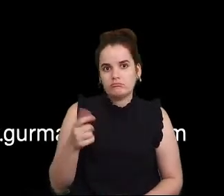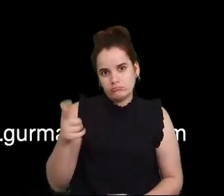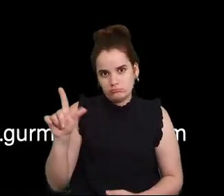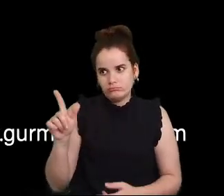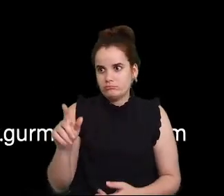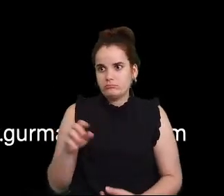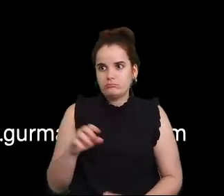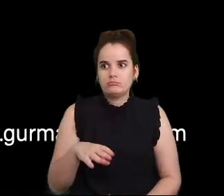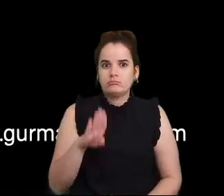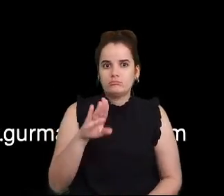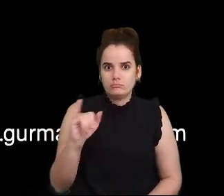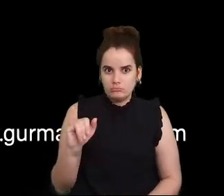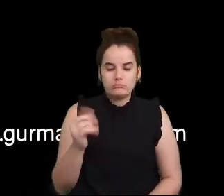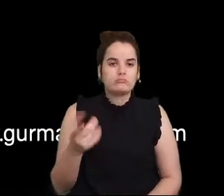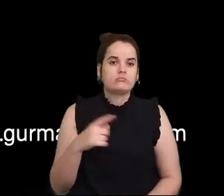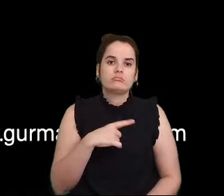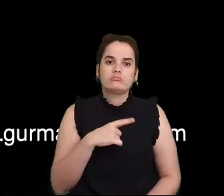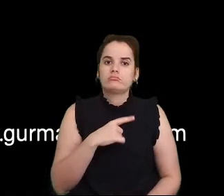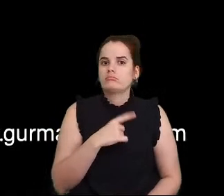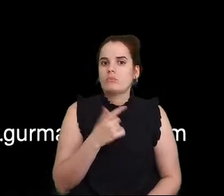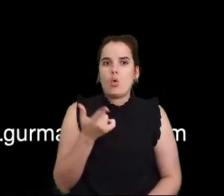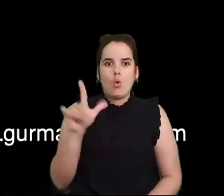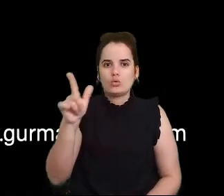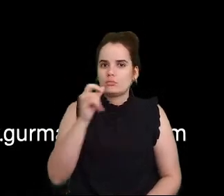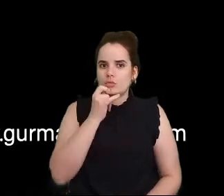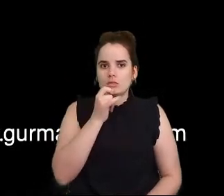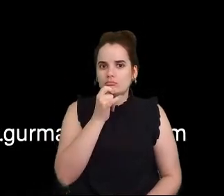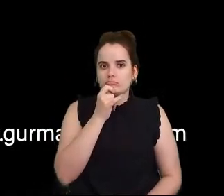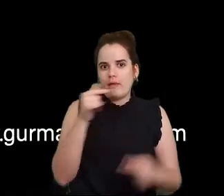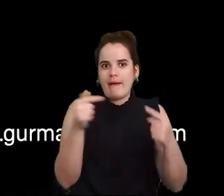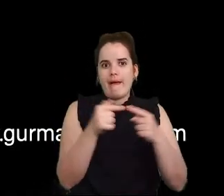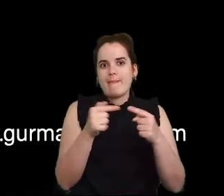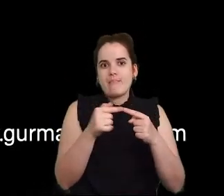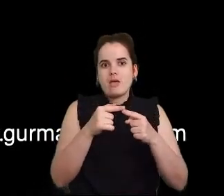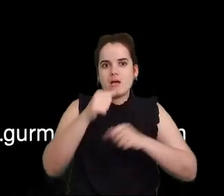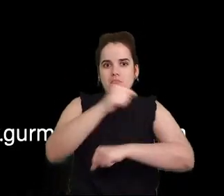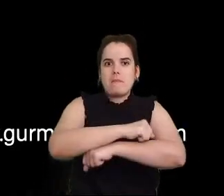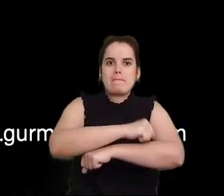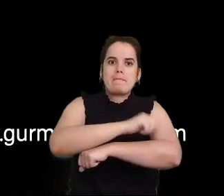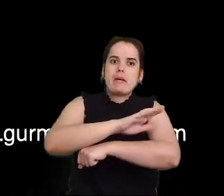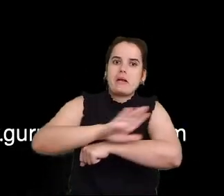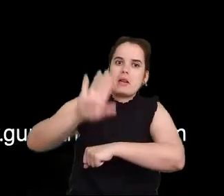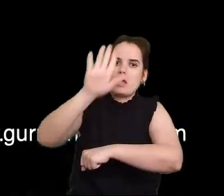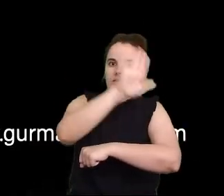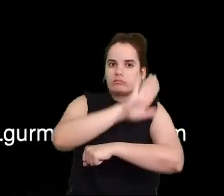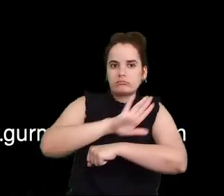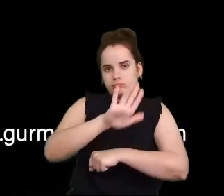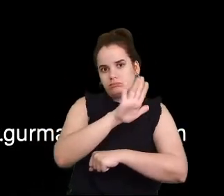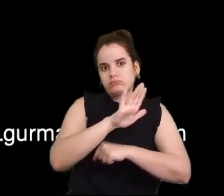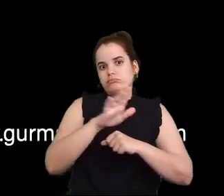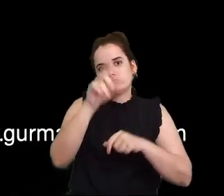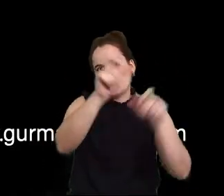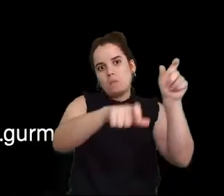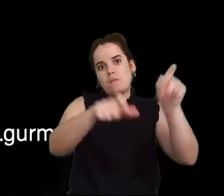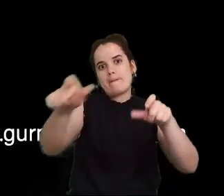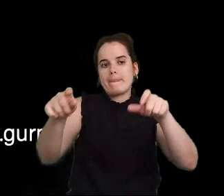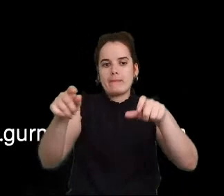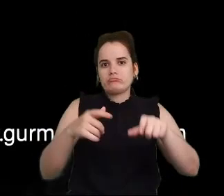These tools make it very intuitive for people to create these exploratory data